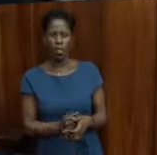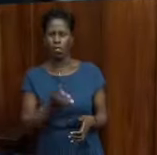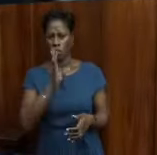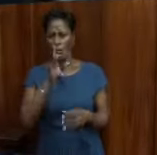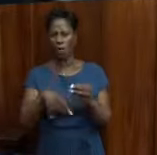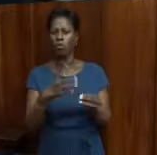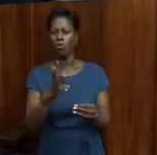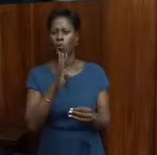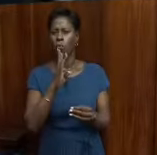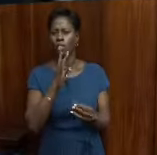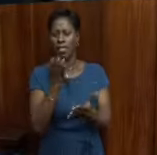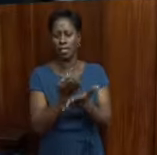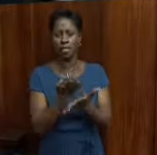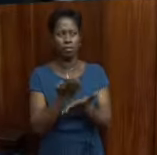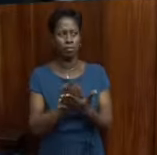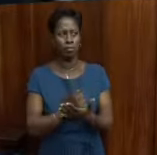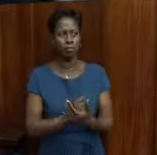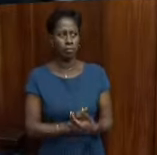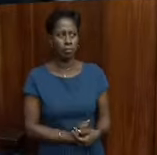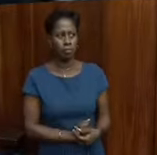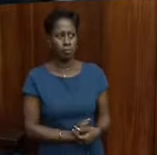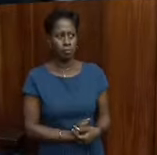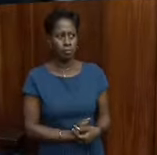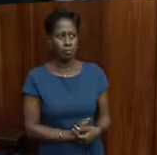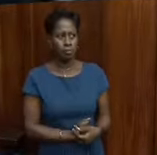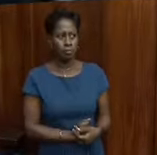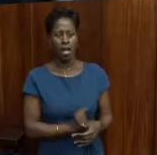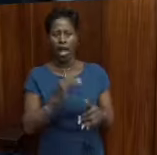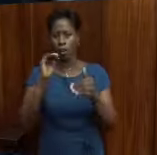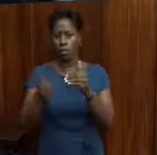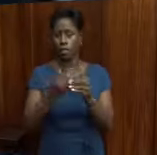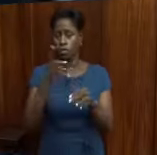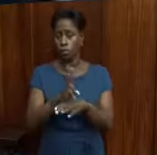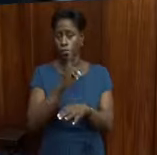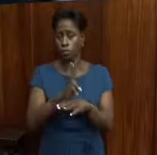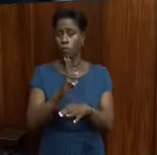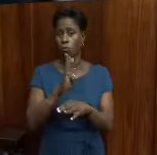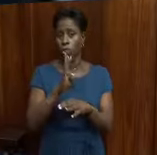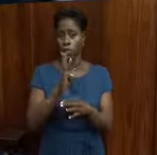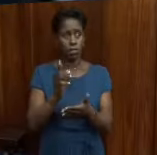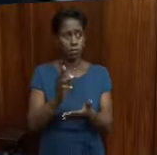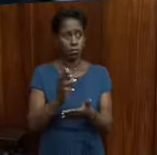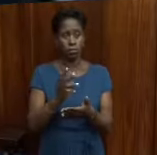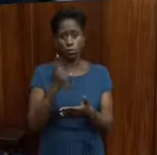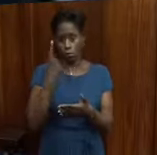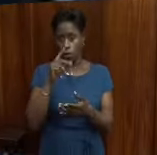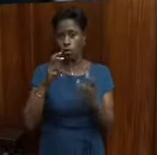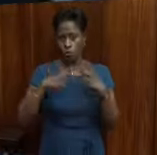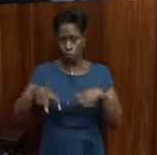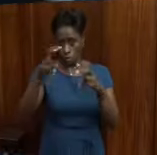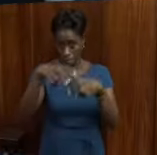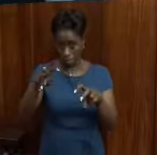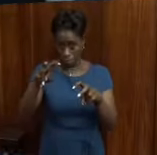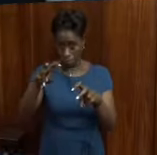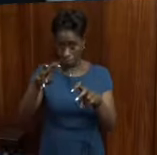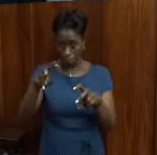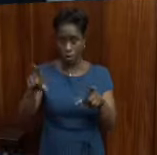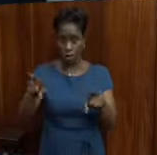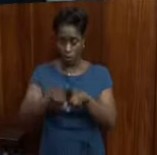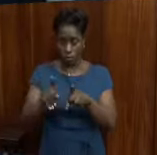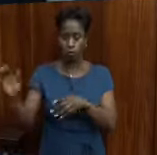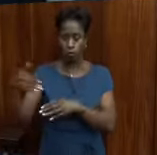and competitiveness of two critical and interconnected sectors, tourism and fisheries, and